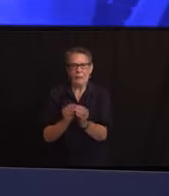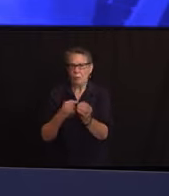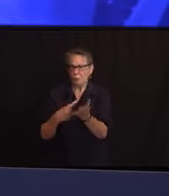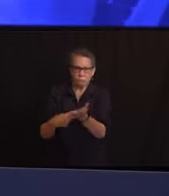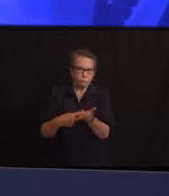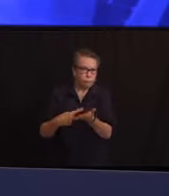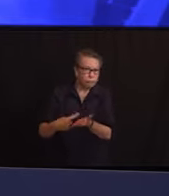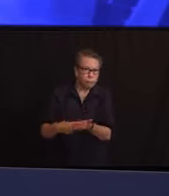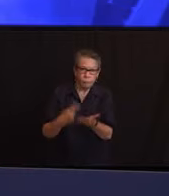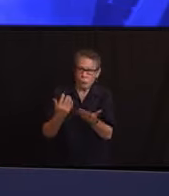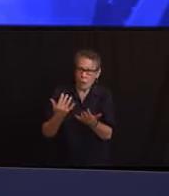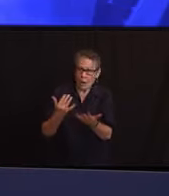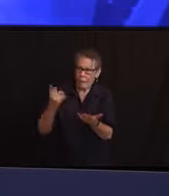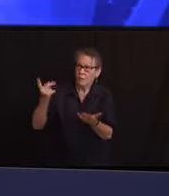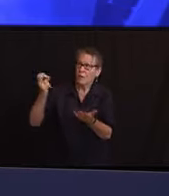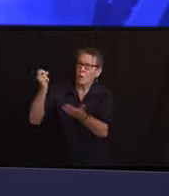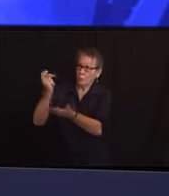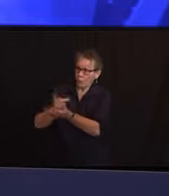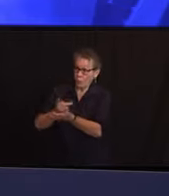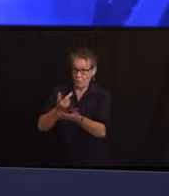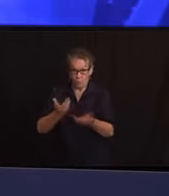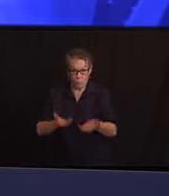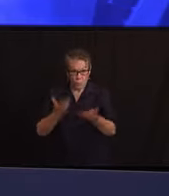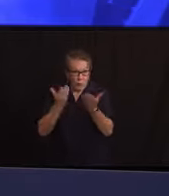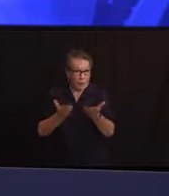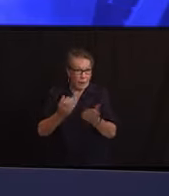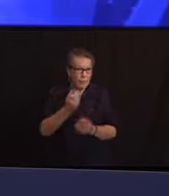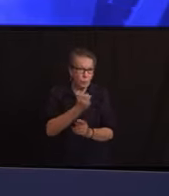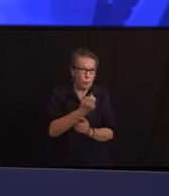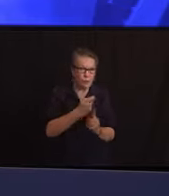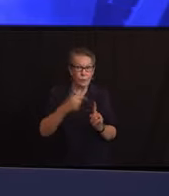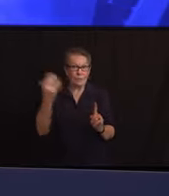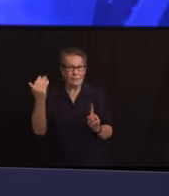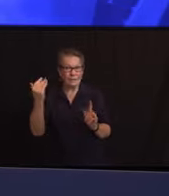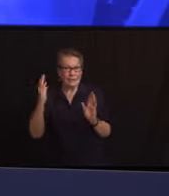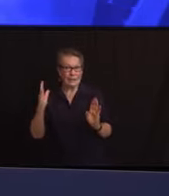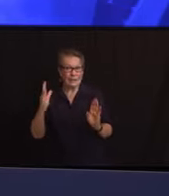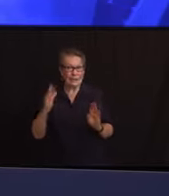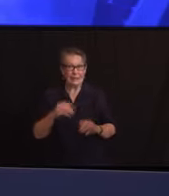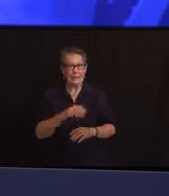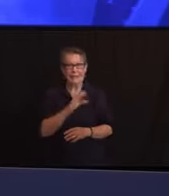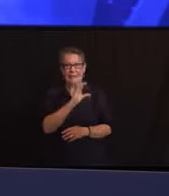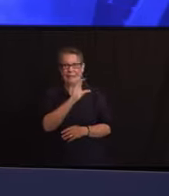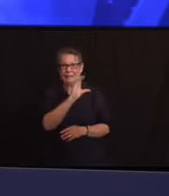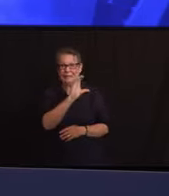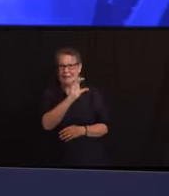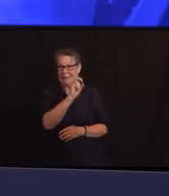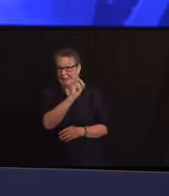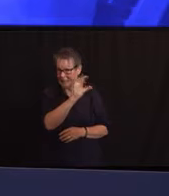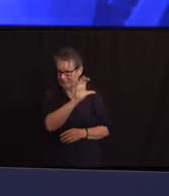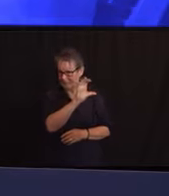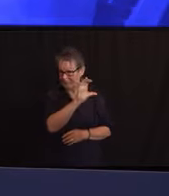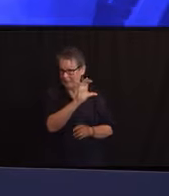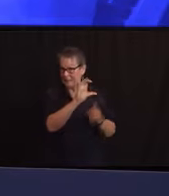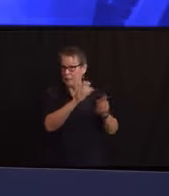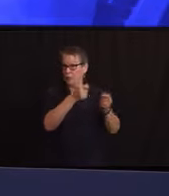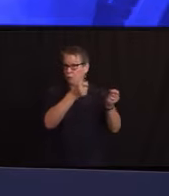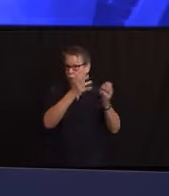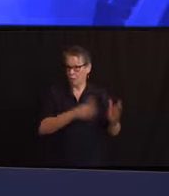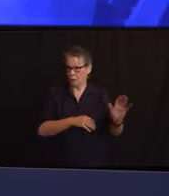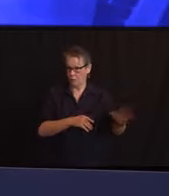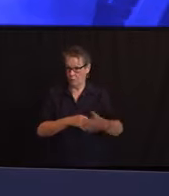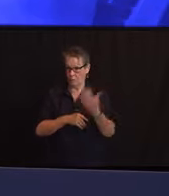Their recommendations will be made to the CDC director. If, as expected, the CDC director approves the